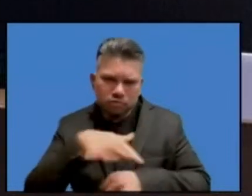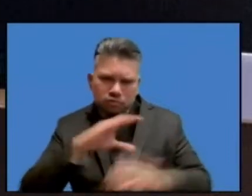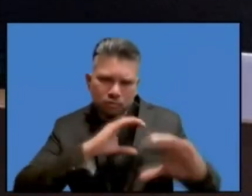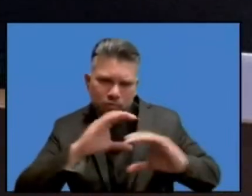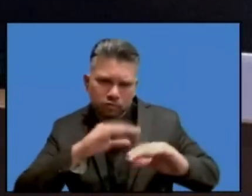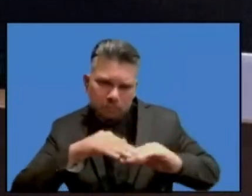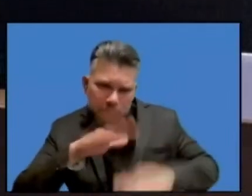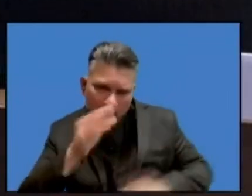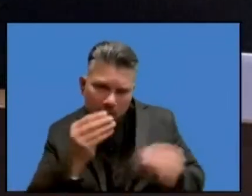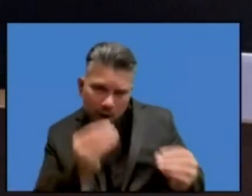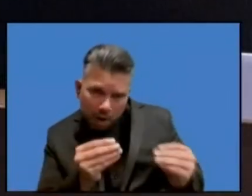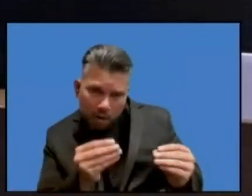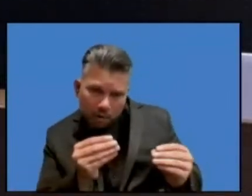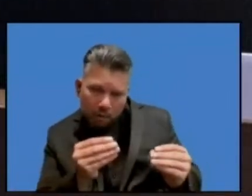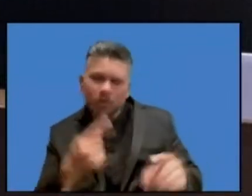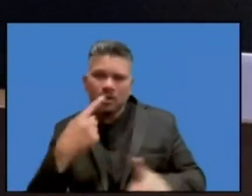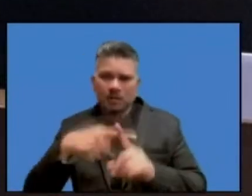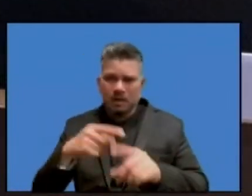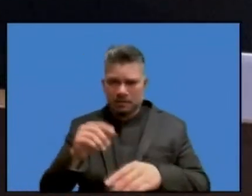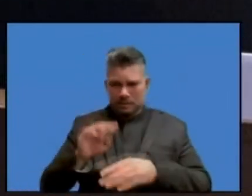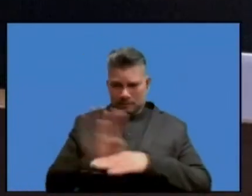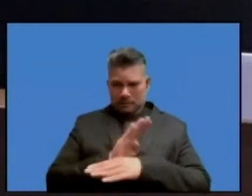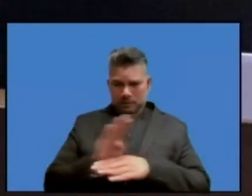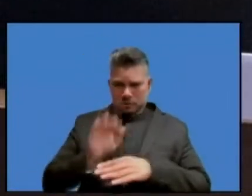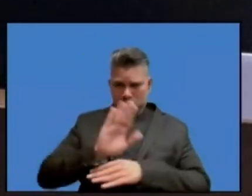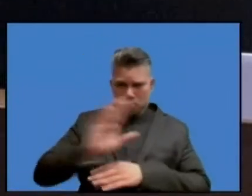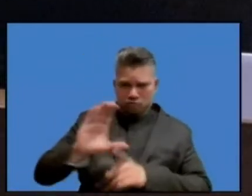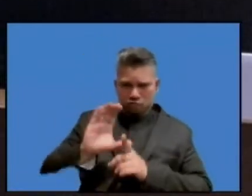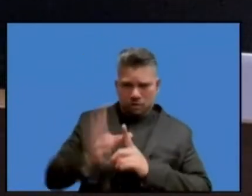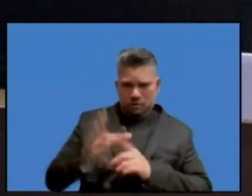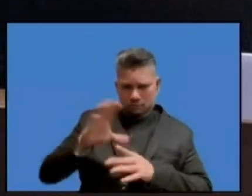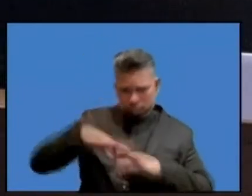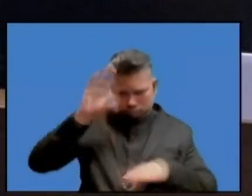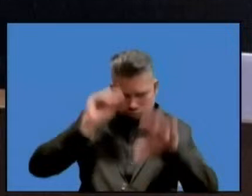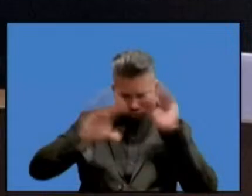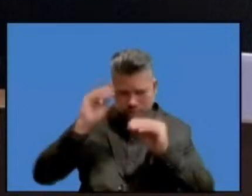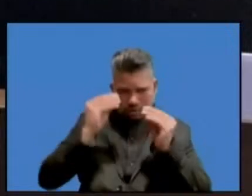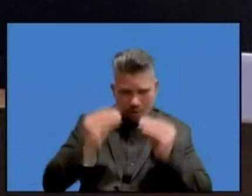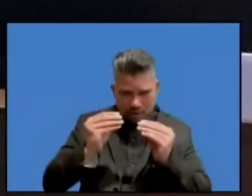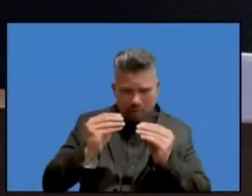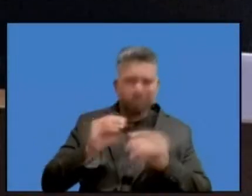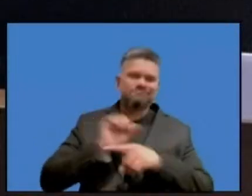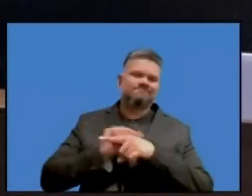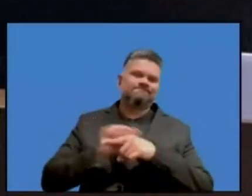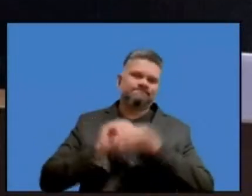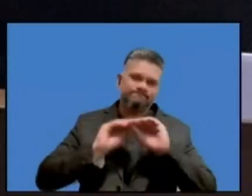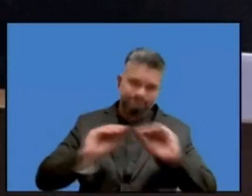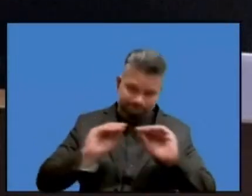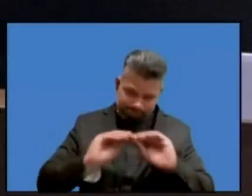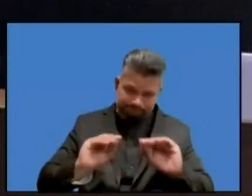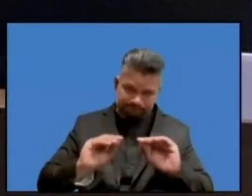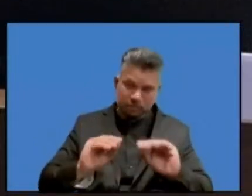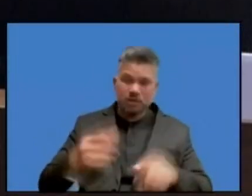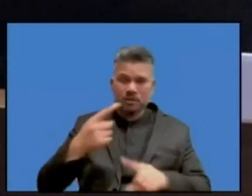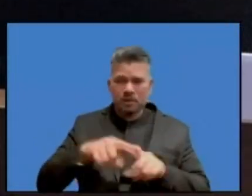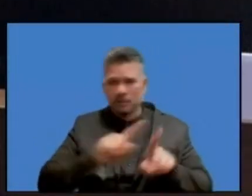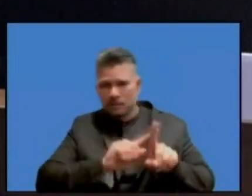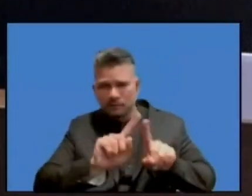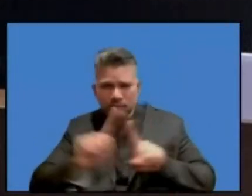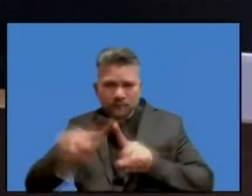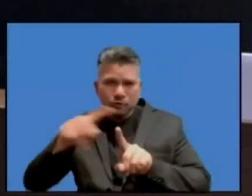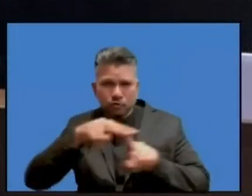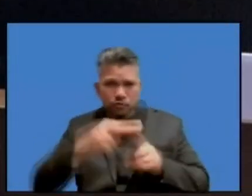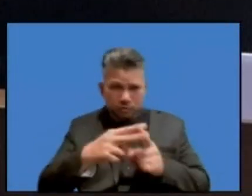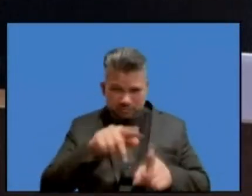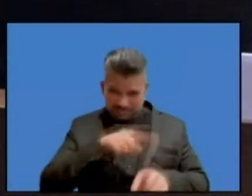knowledge about business customs, and are publicizing and utilizing tools created in the project to